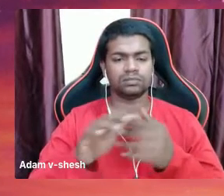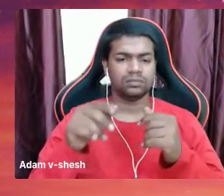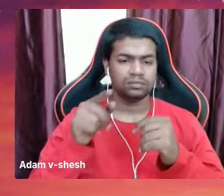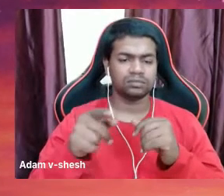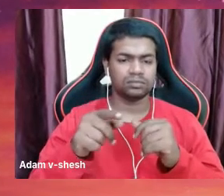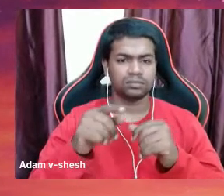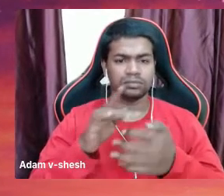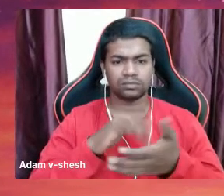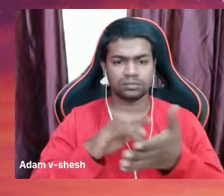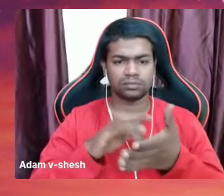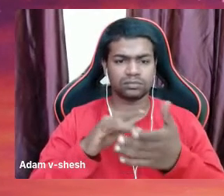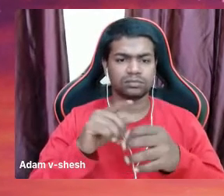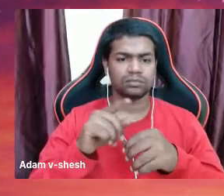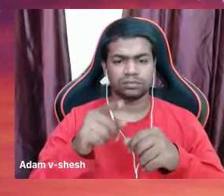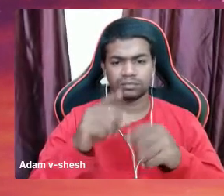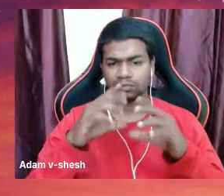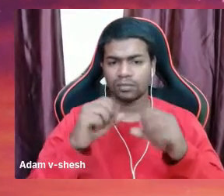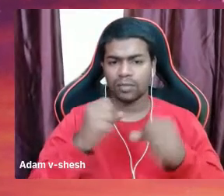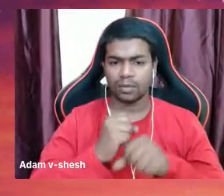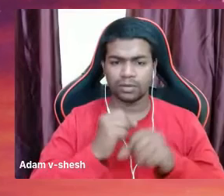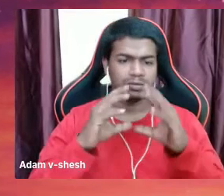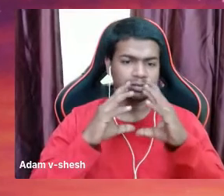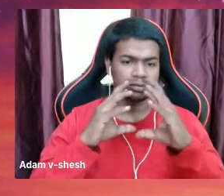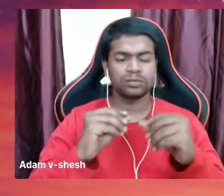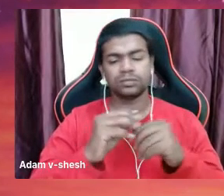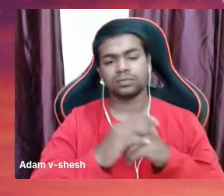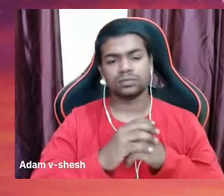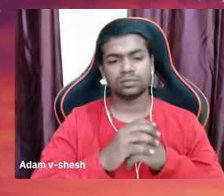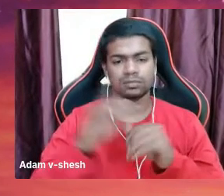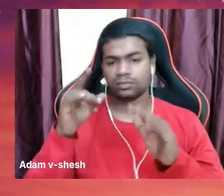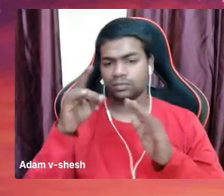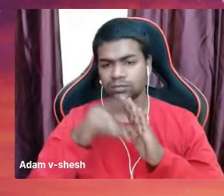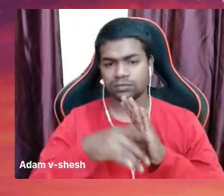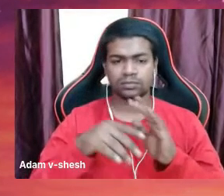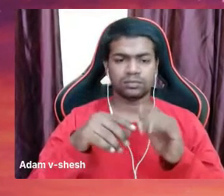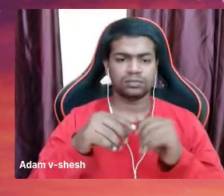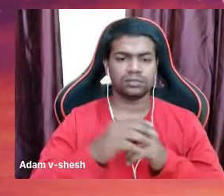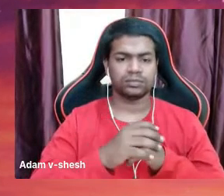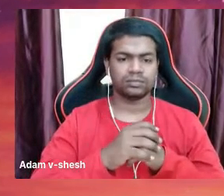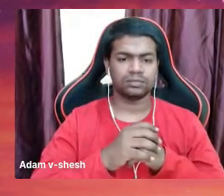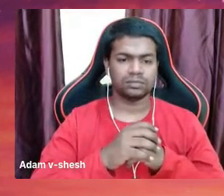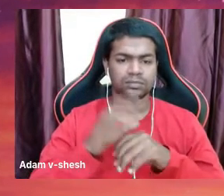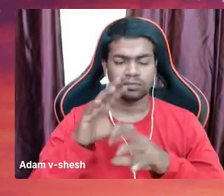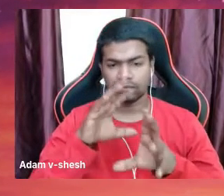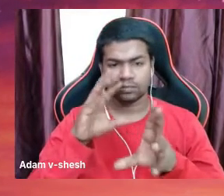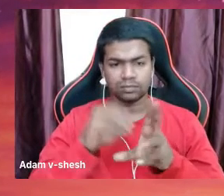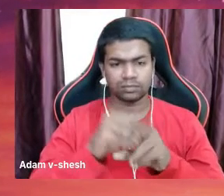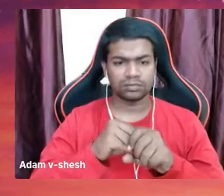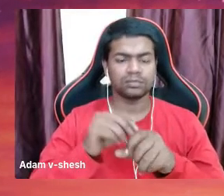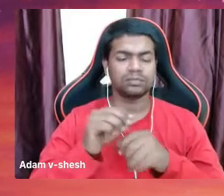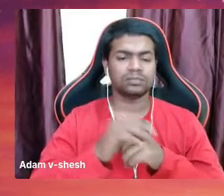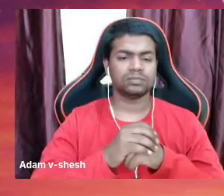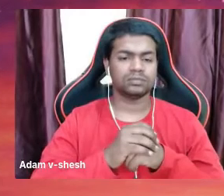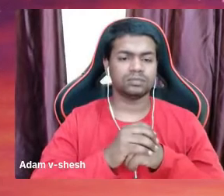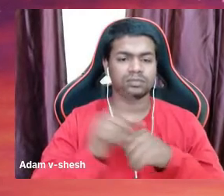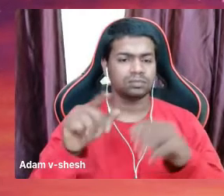systems together and creating a solution as compared to just doing deep like R&D. There is an element of that too, but